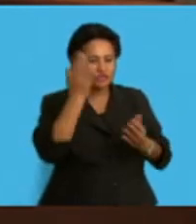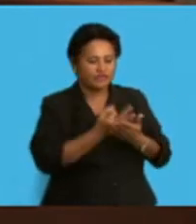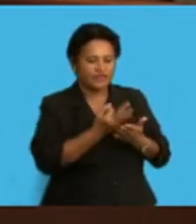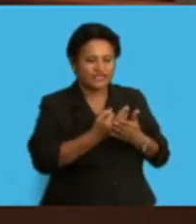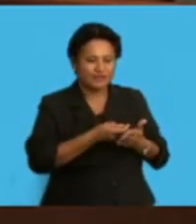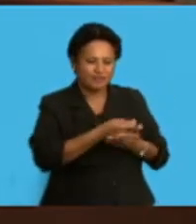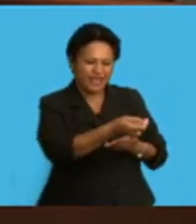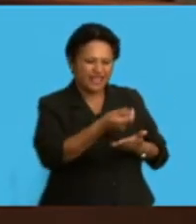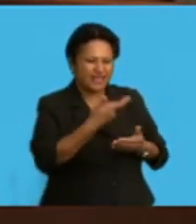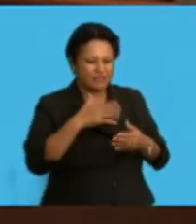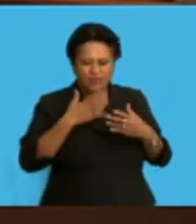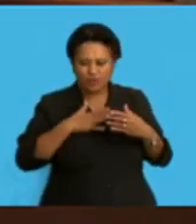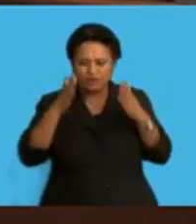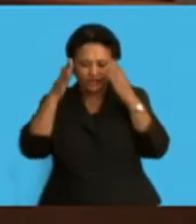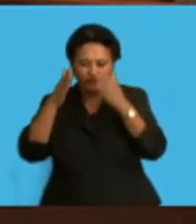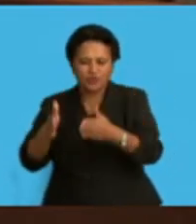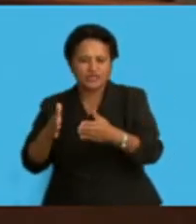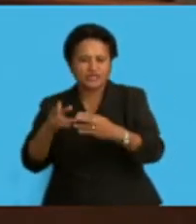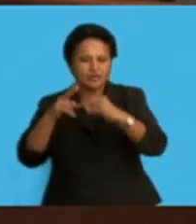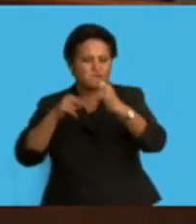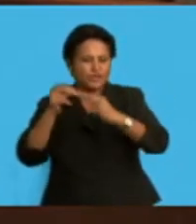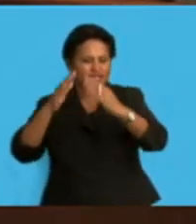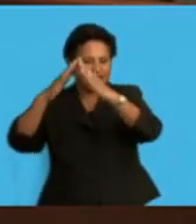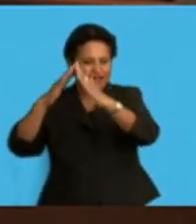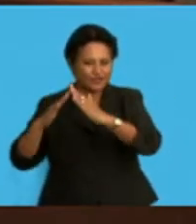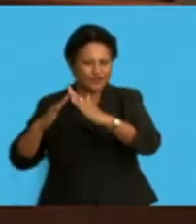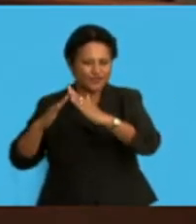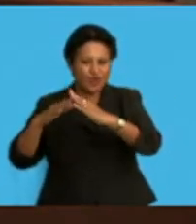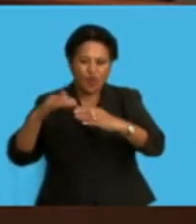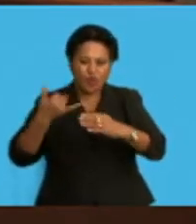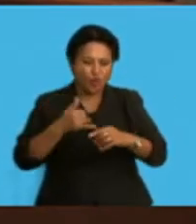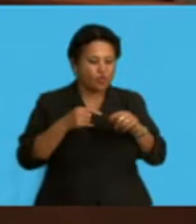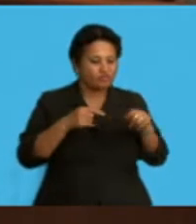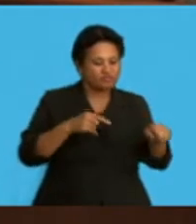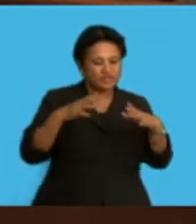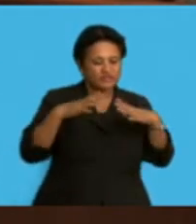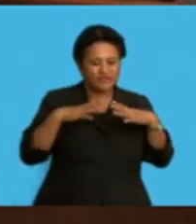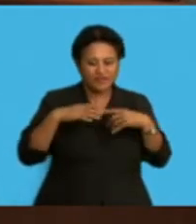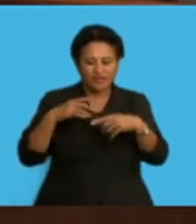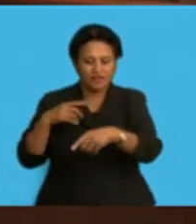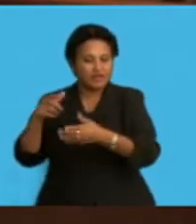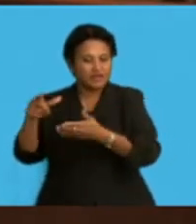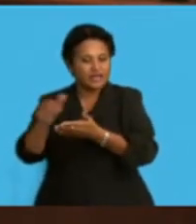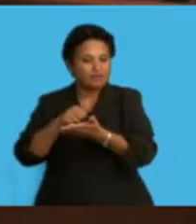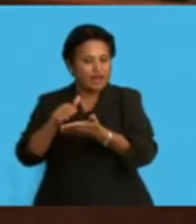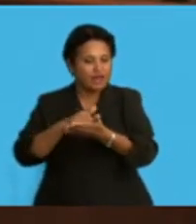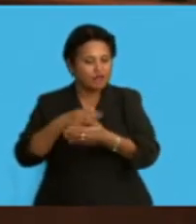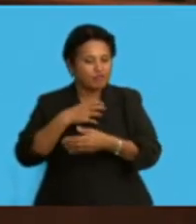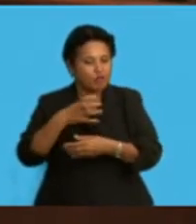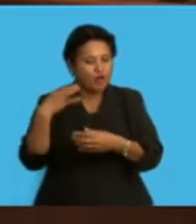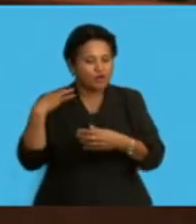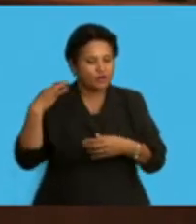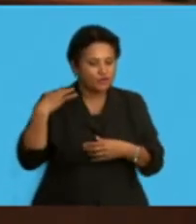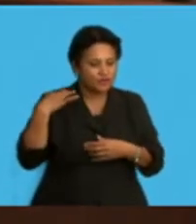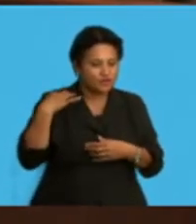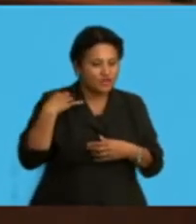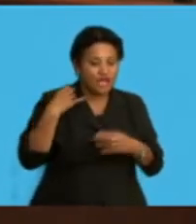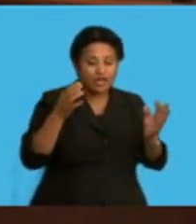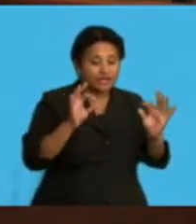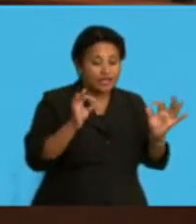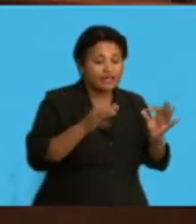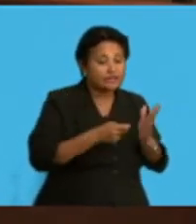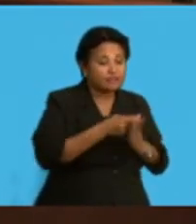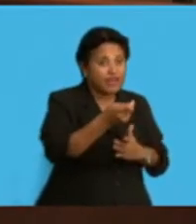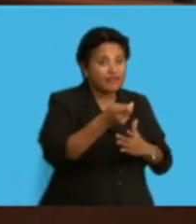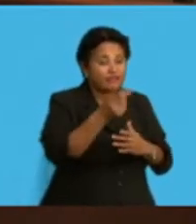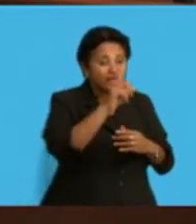house. Because their medicines are subsidized, they might buy more clothes for their children. Because they no longer pay to connect to electricity or water, they can